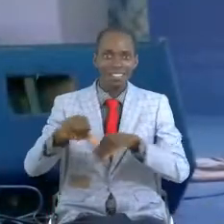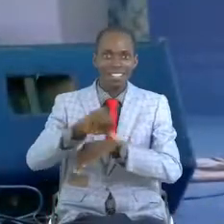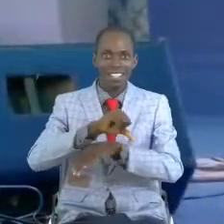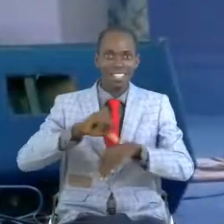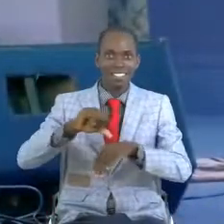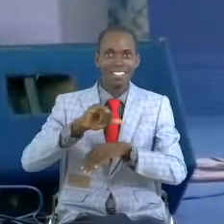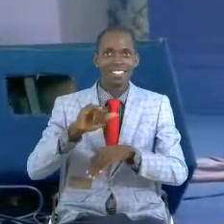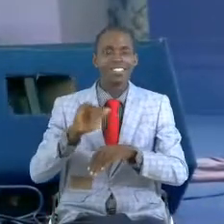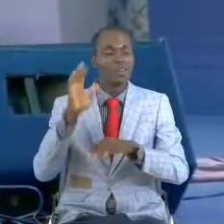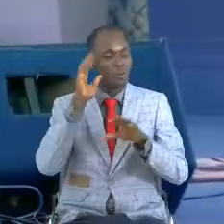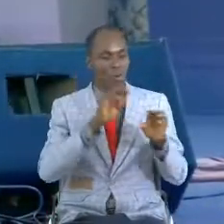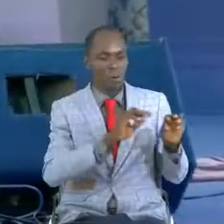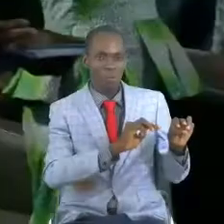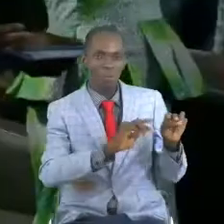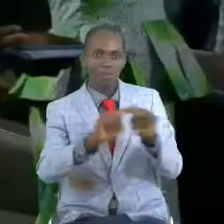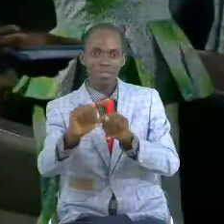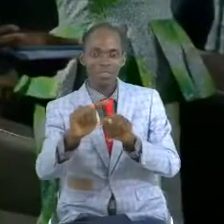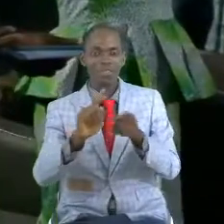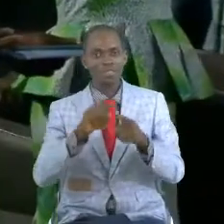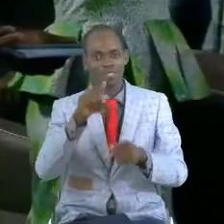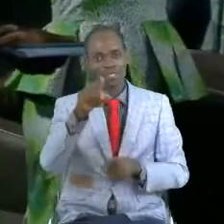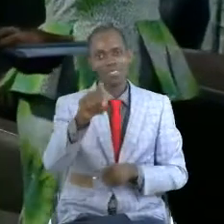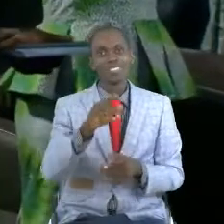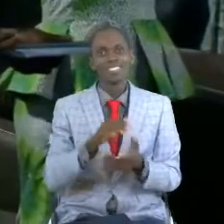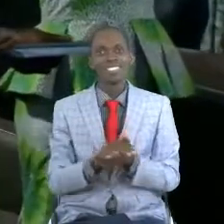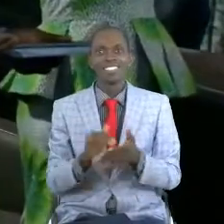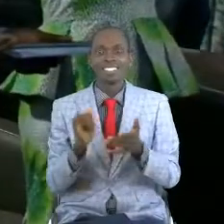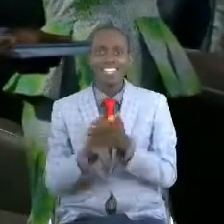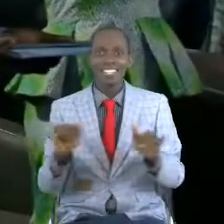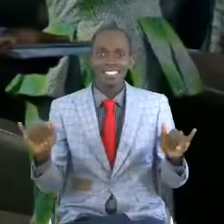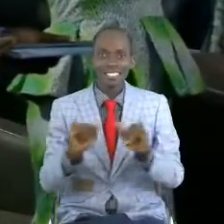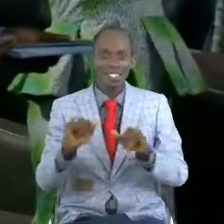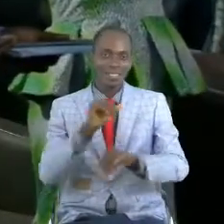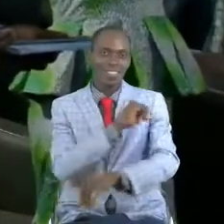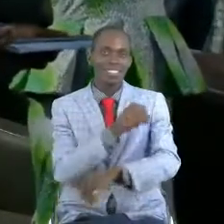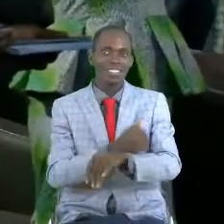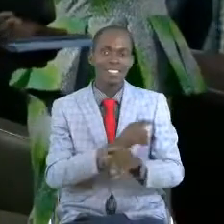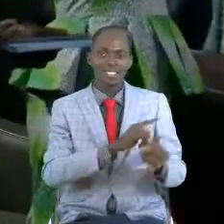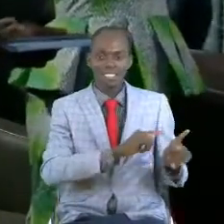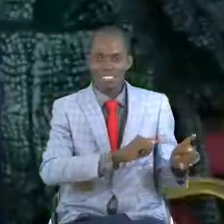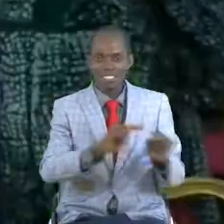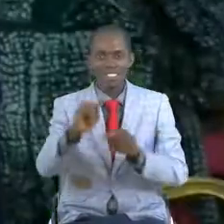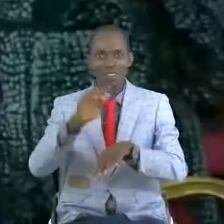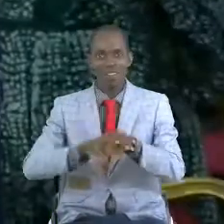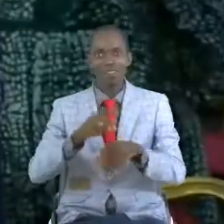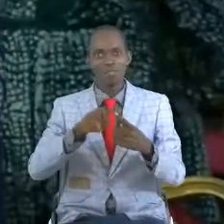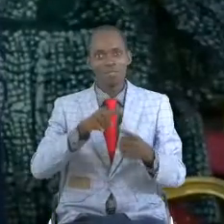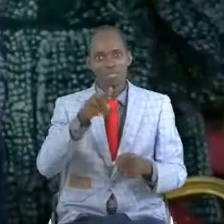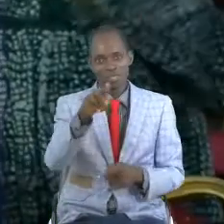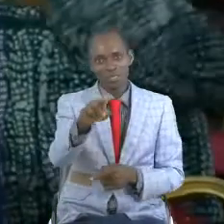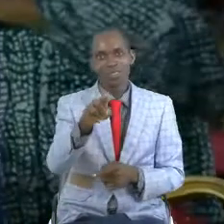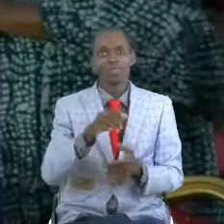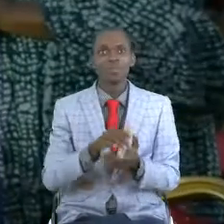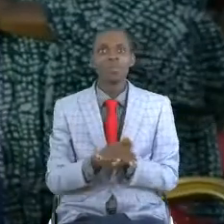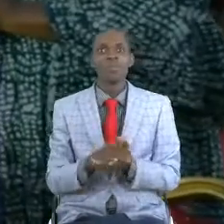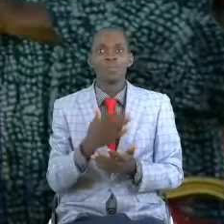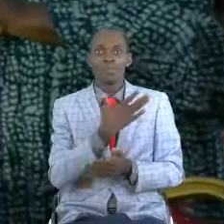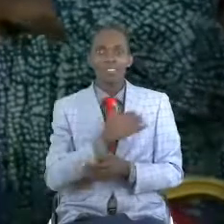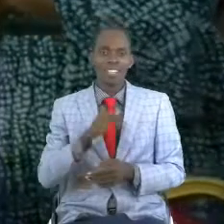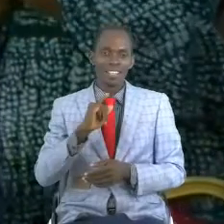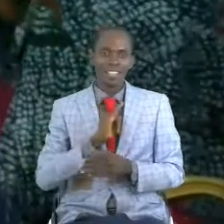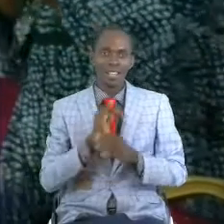on to you. That same authority passed on to you. And I pray